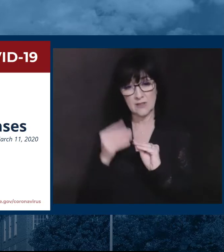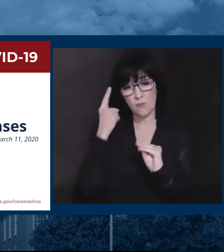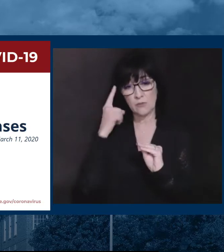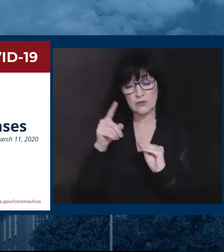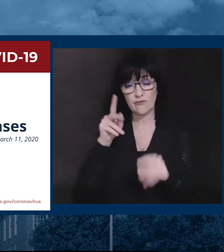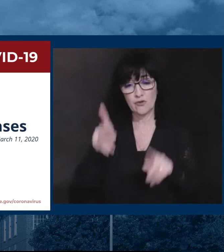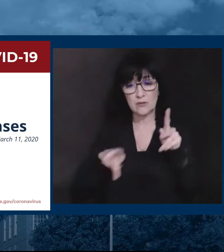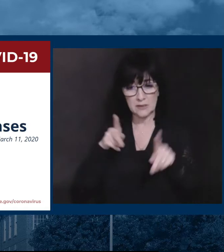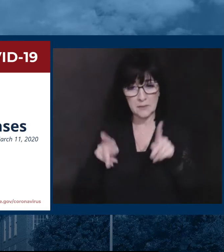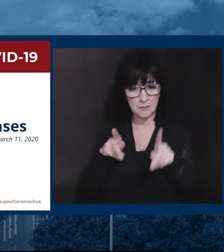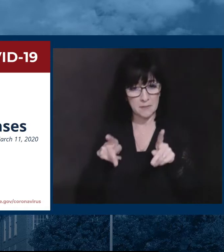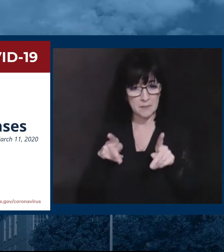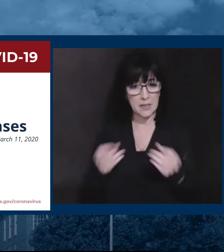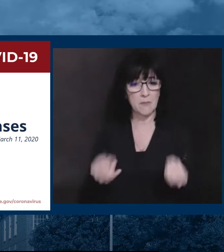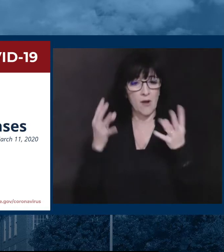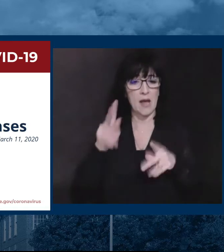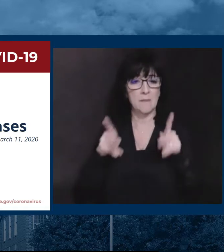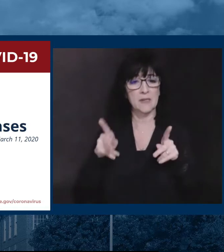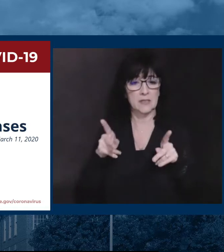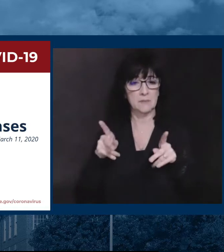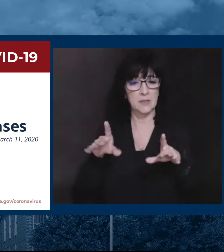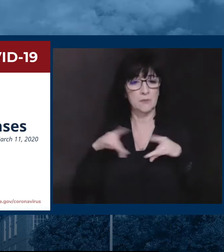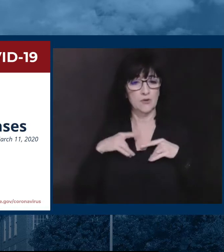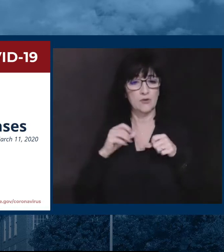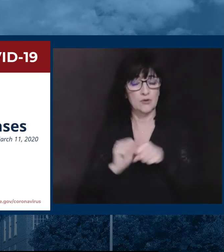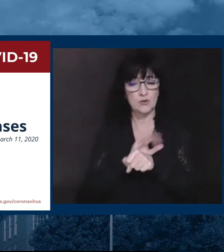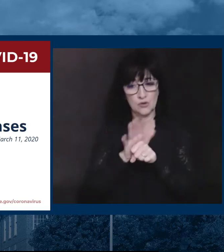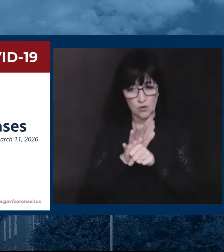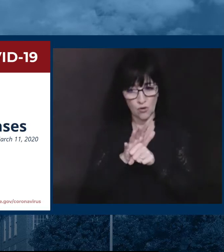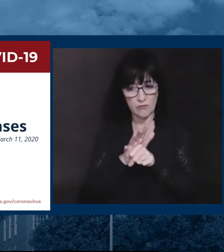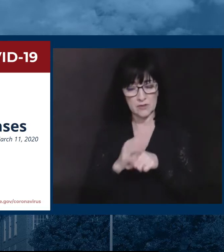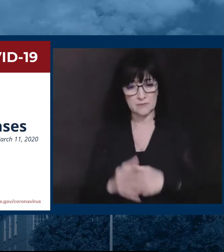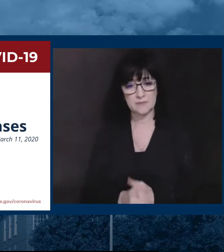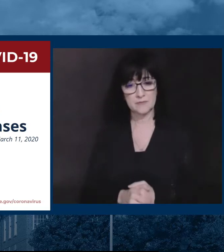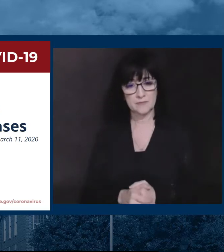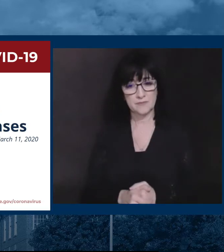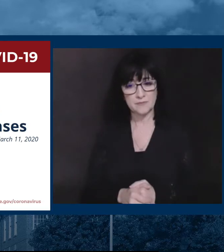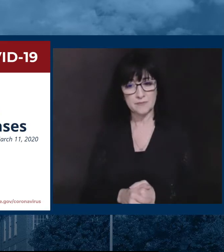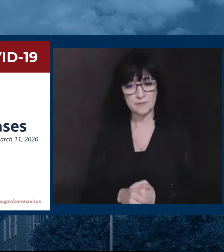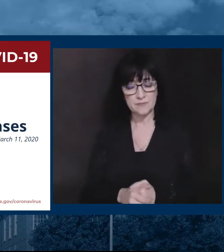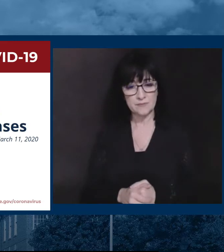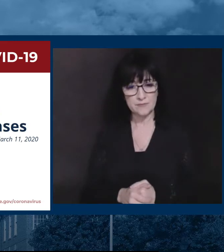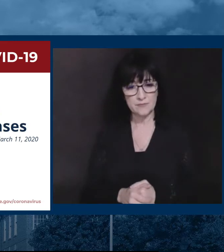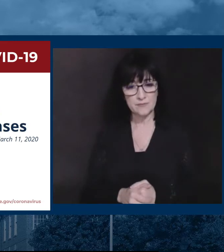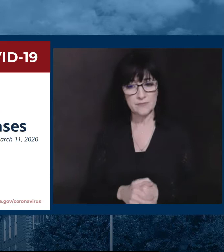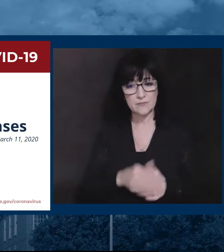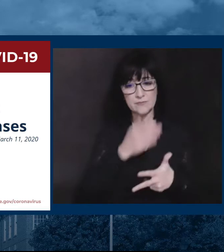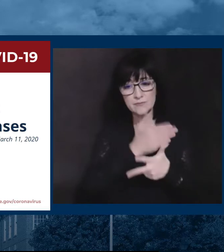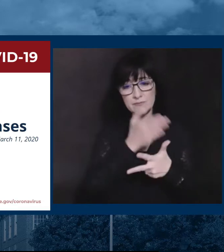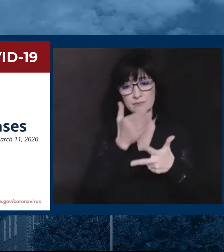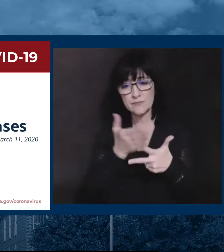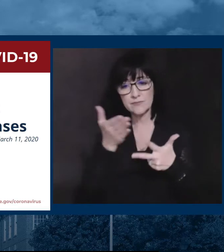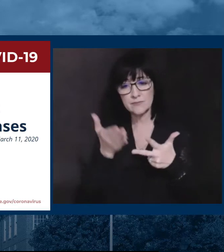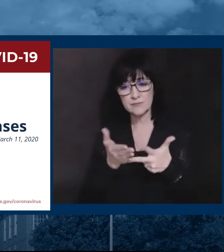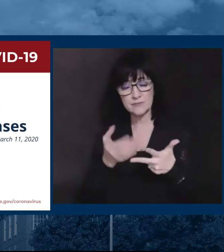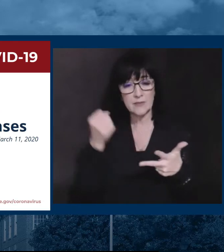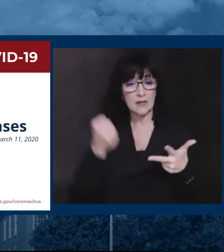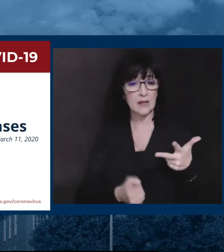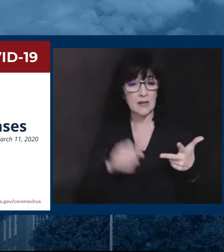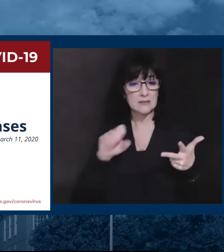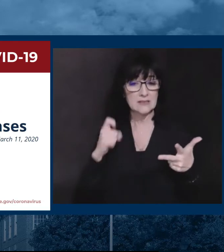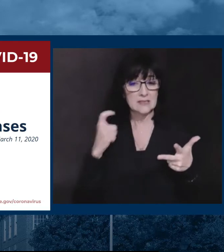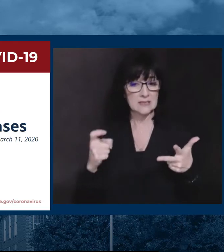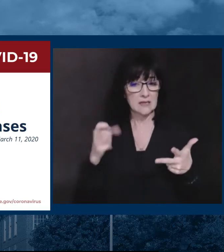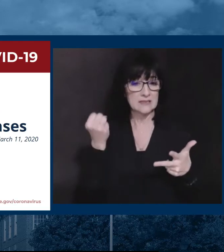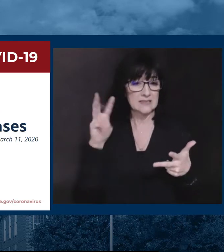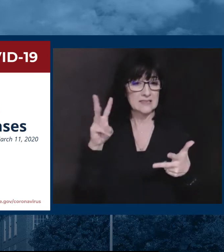and Kent County over the last several weeks, and 16,000 positive cases in Sussex County. Have flattened out a